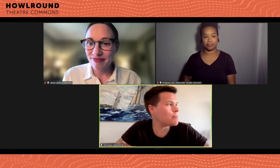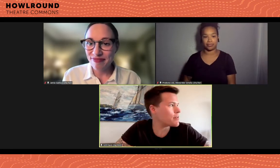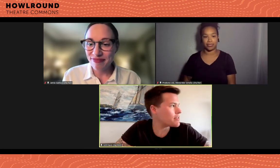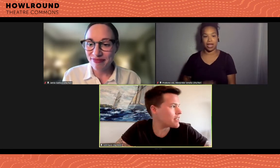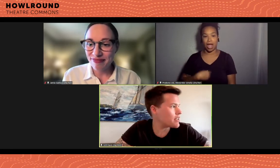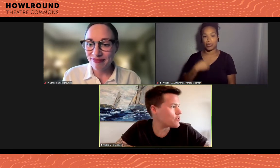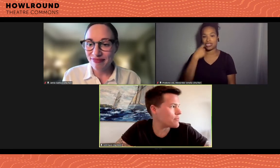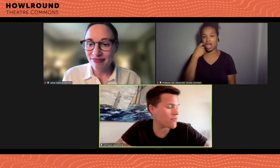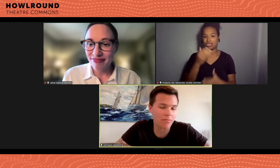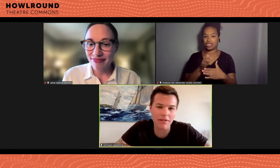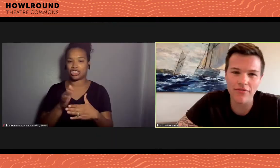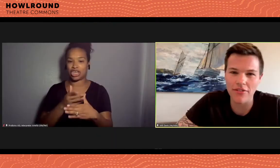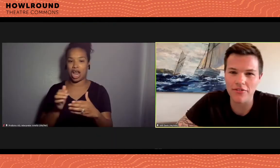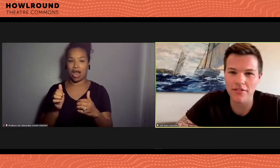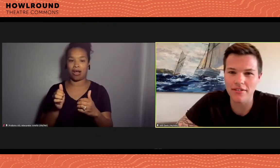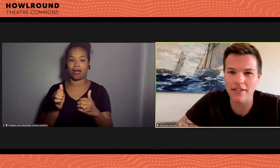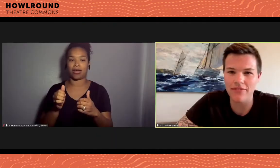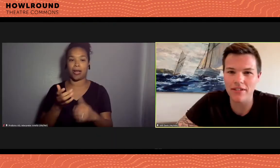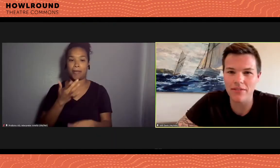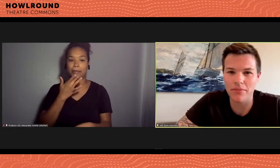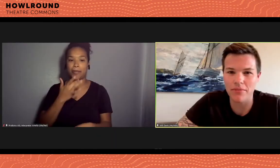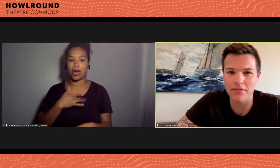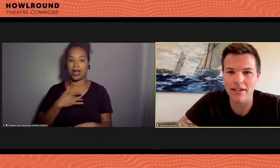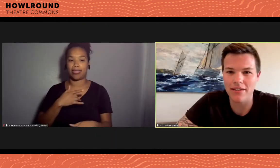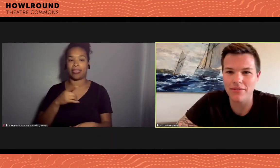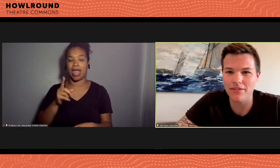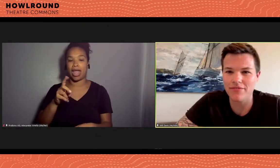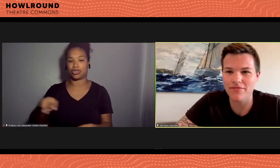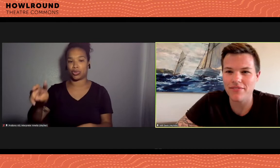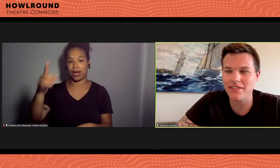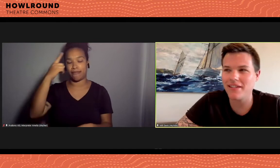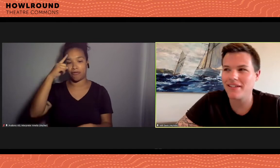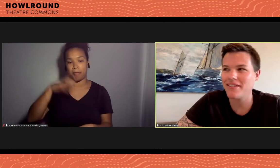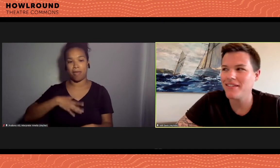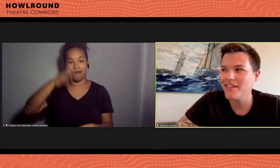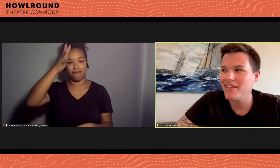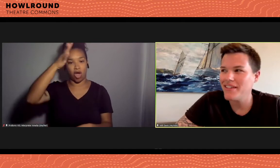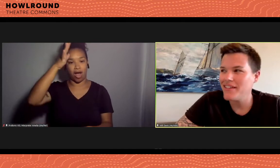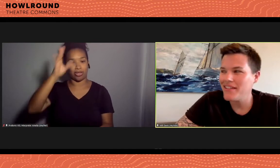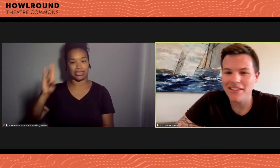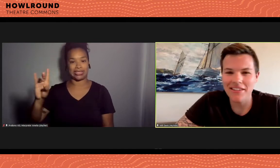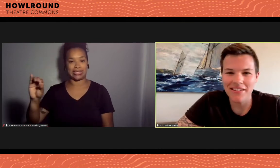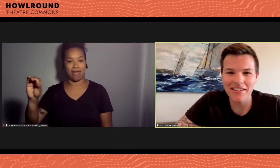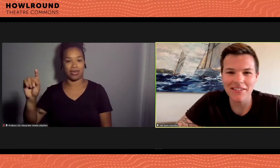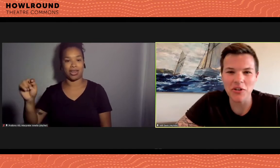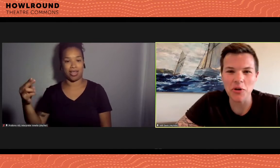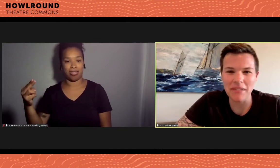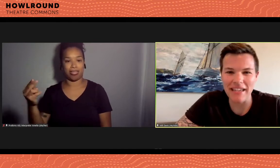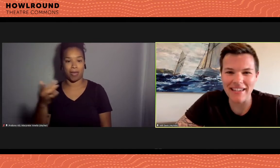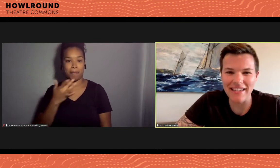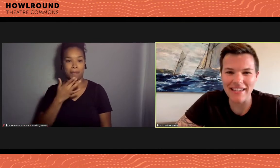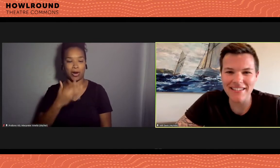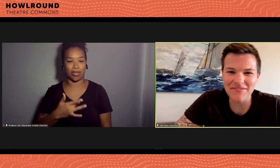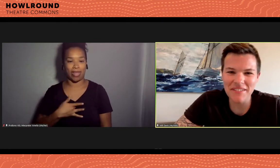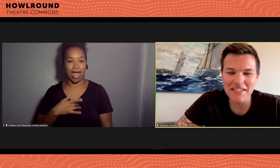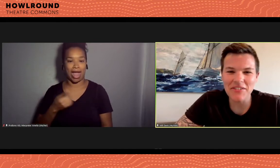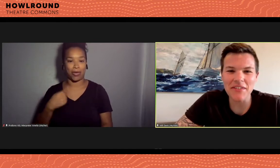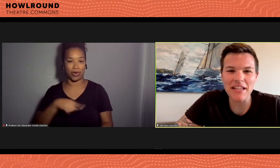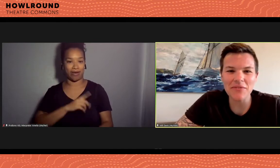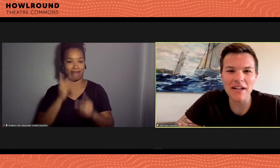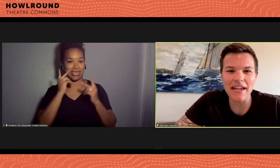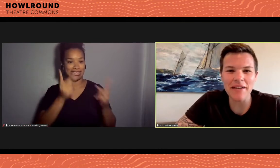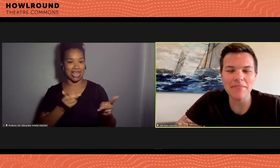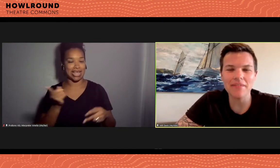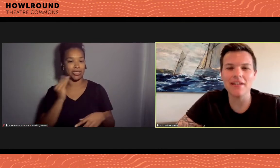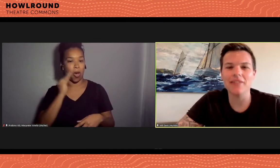a birthday trip for my father's 70th birthday. We're visiting his homeland. So that's where